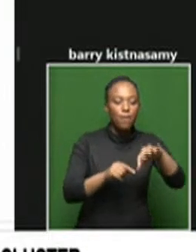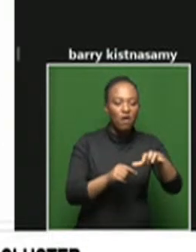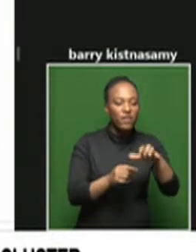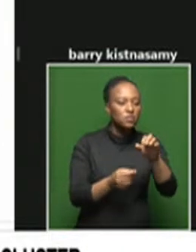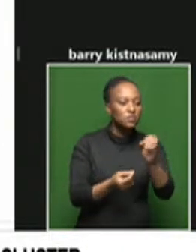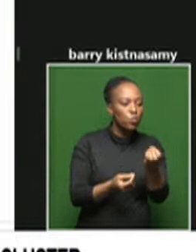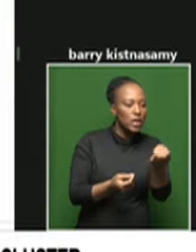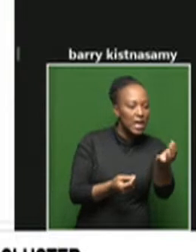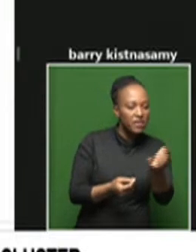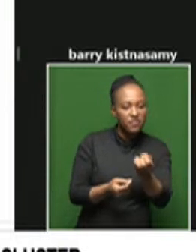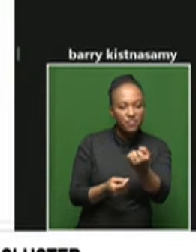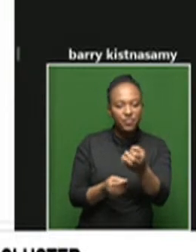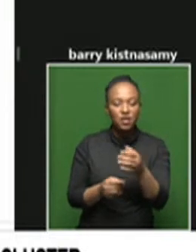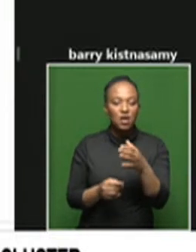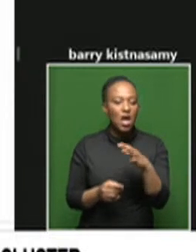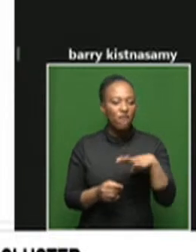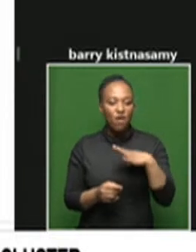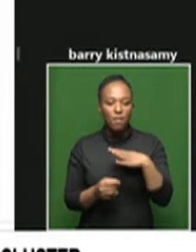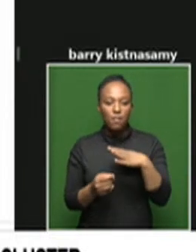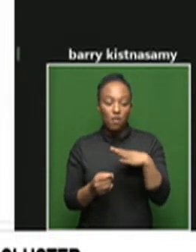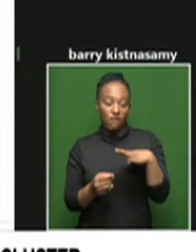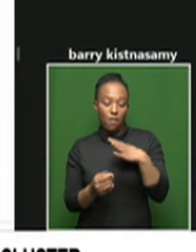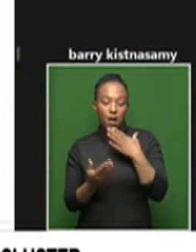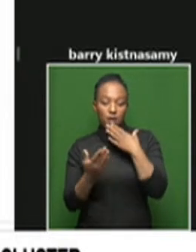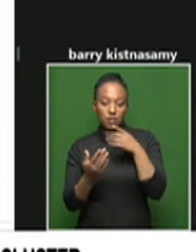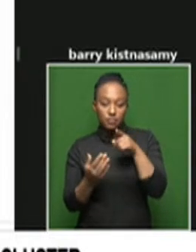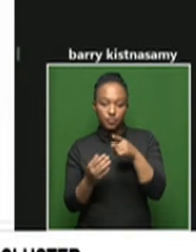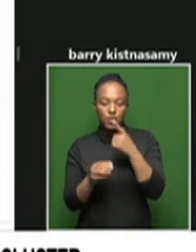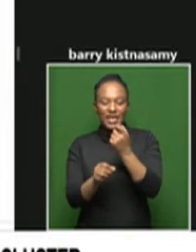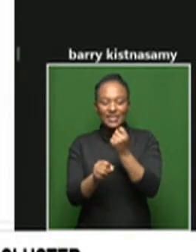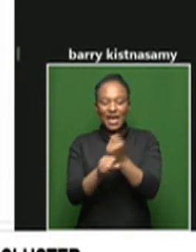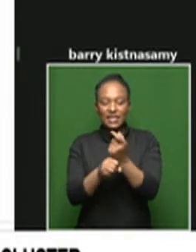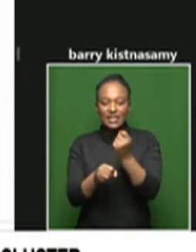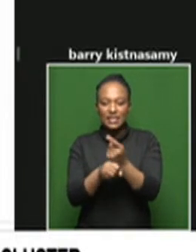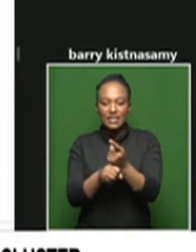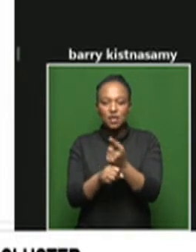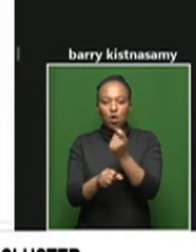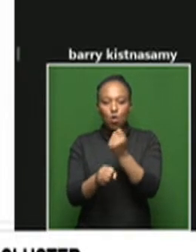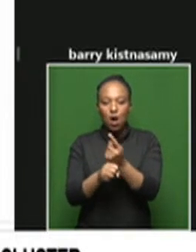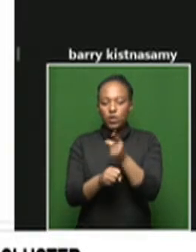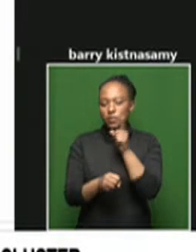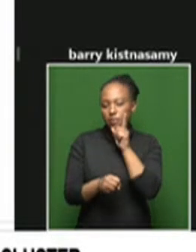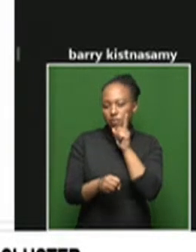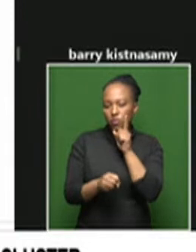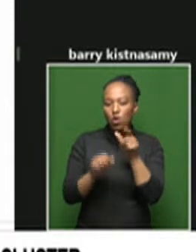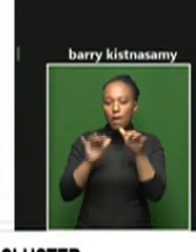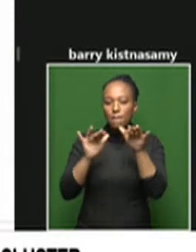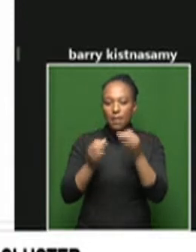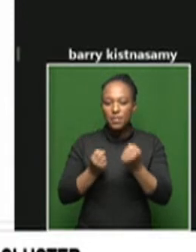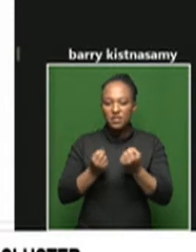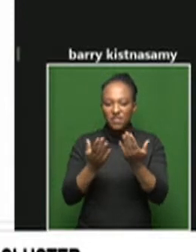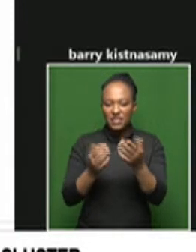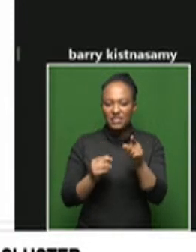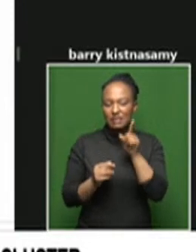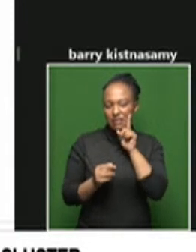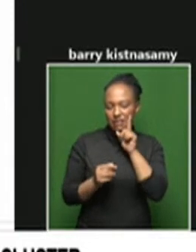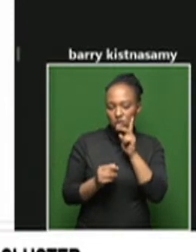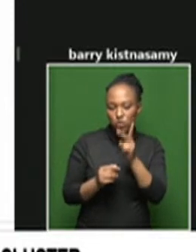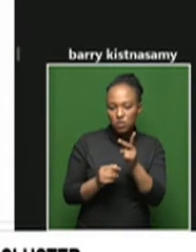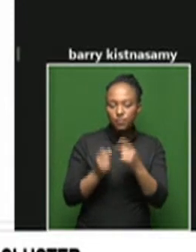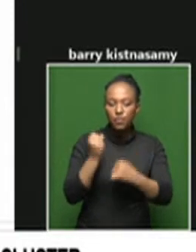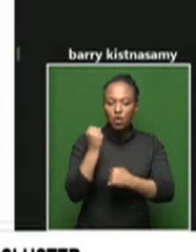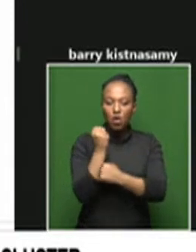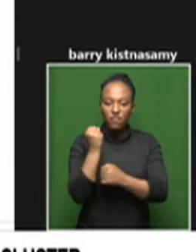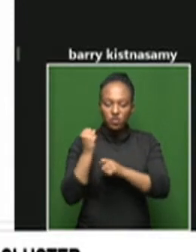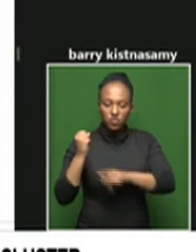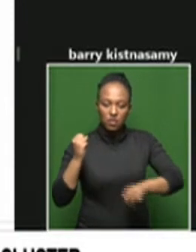One informal, the taxi sector, starting next week in Gauteng, and experimenting with the public service in terms of the Office of the Premier